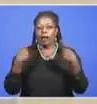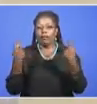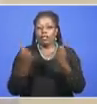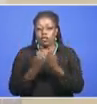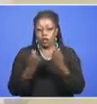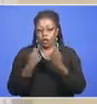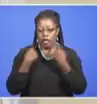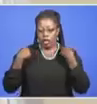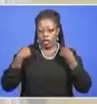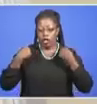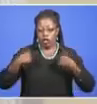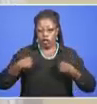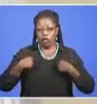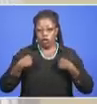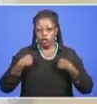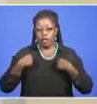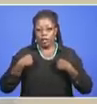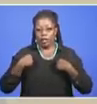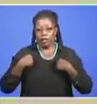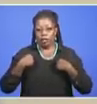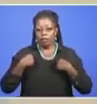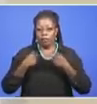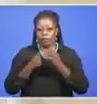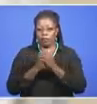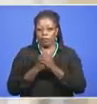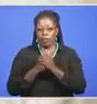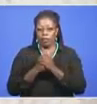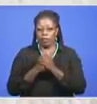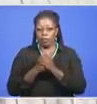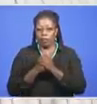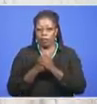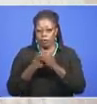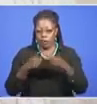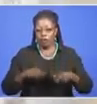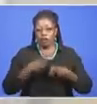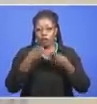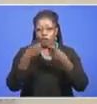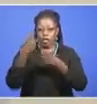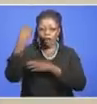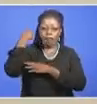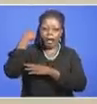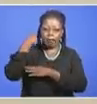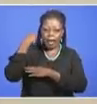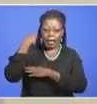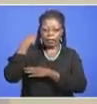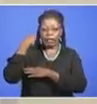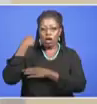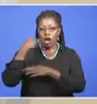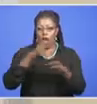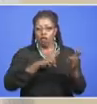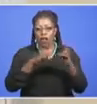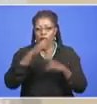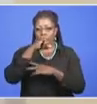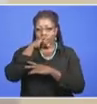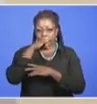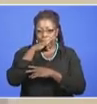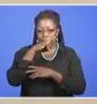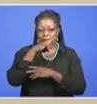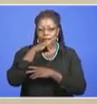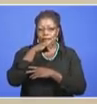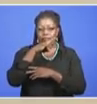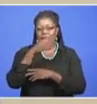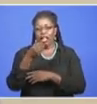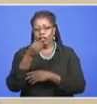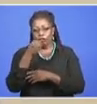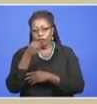jersey. We will be able to have the sponsor of Impact Images. We'll have donation of backpacks ready for the kids, and as well as refreshments